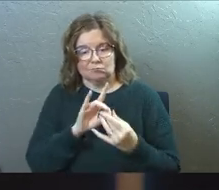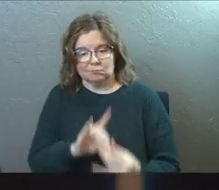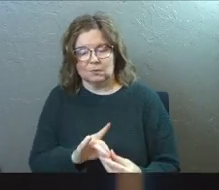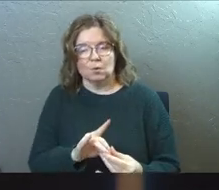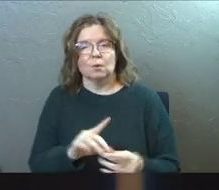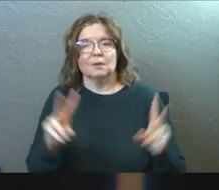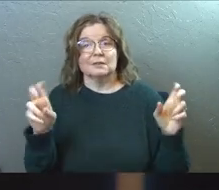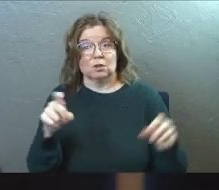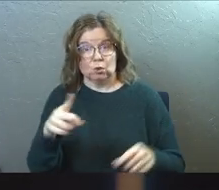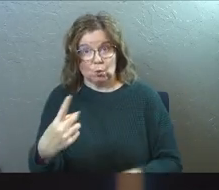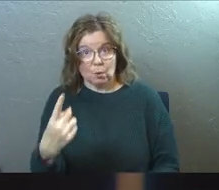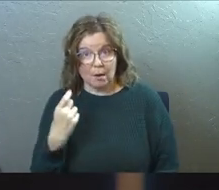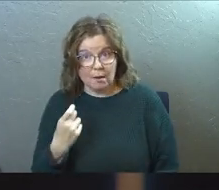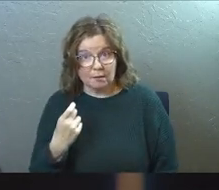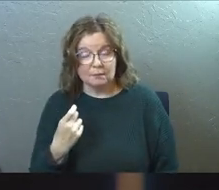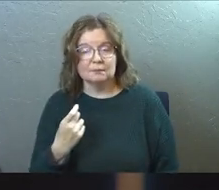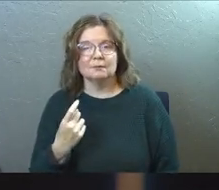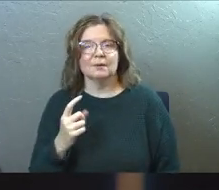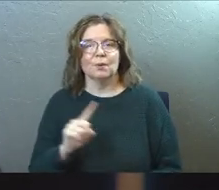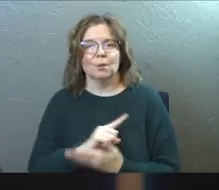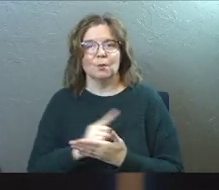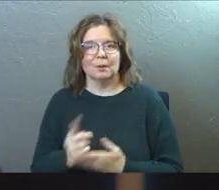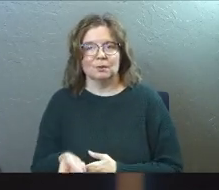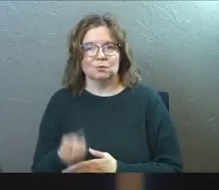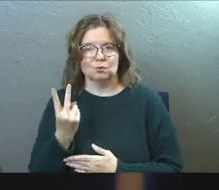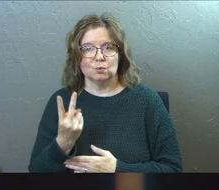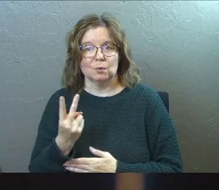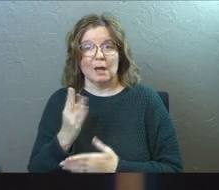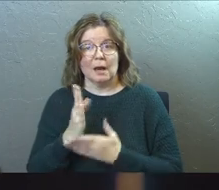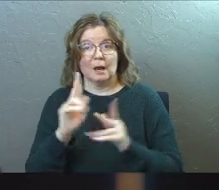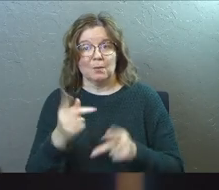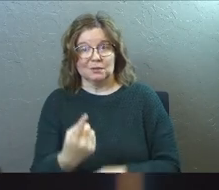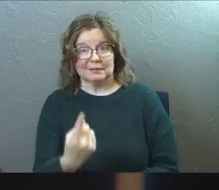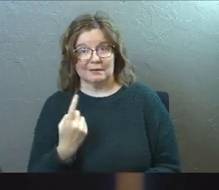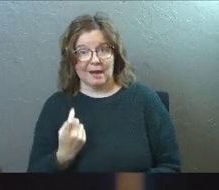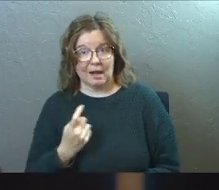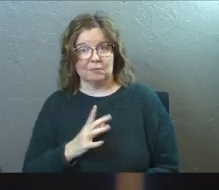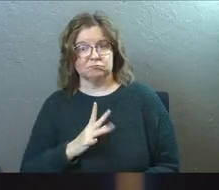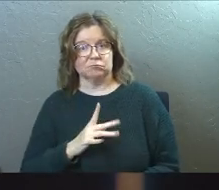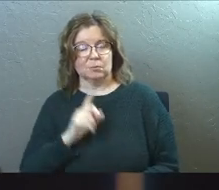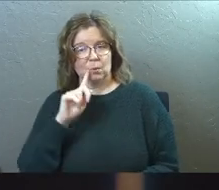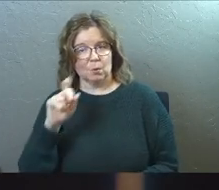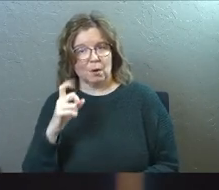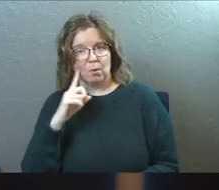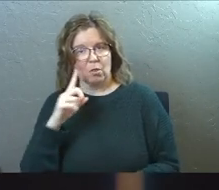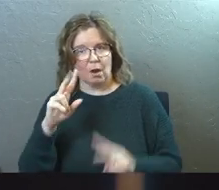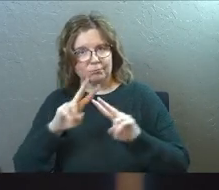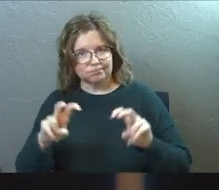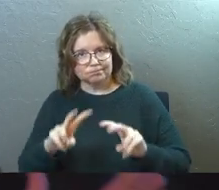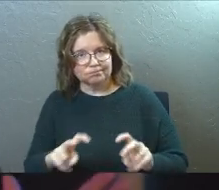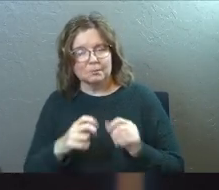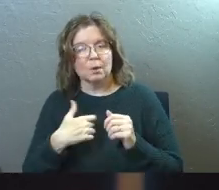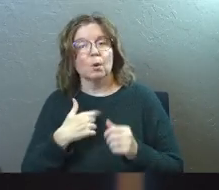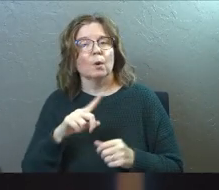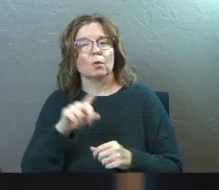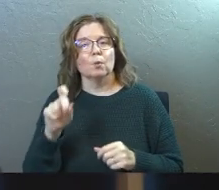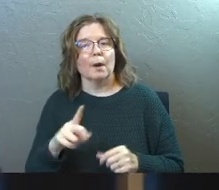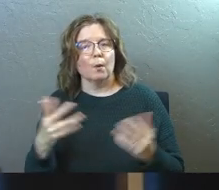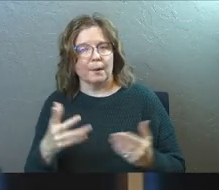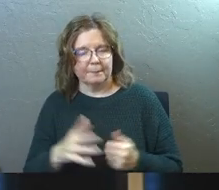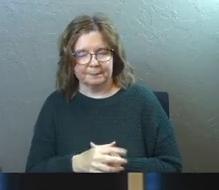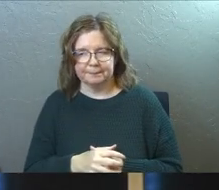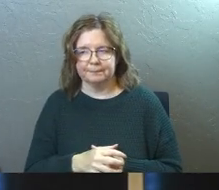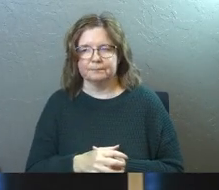about. So we're in our series, You Asked For It, and this is week two of that. And somebody asked a really cool question that we felt would be good to jump into together. So here's what this question